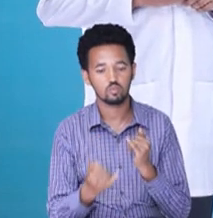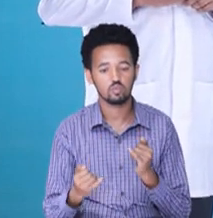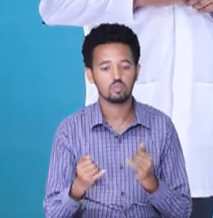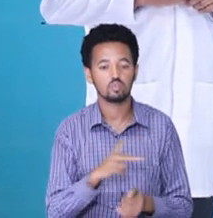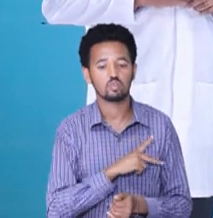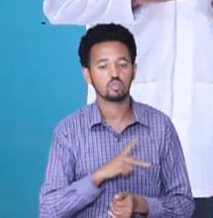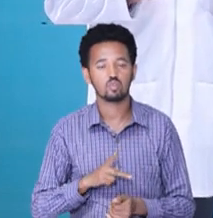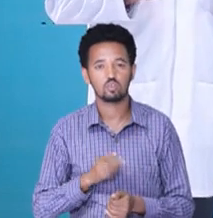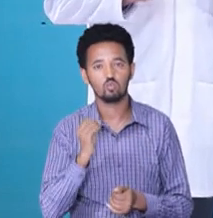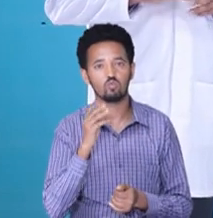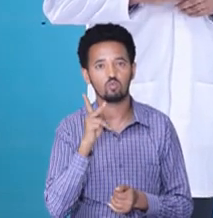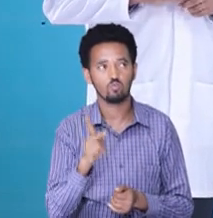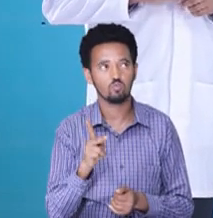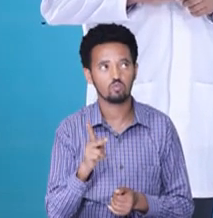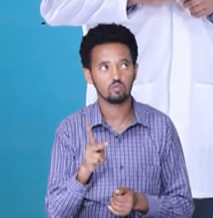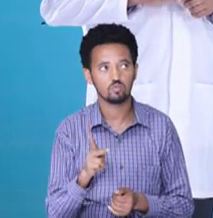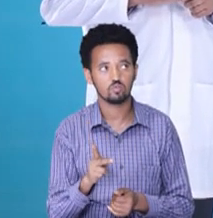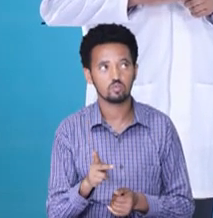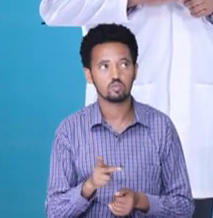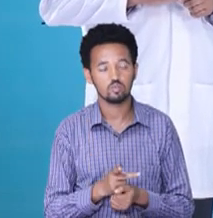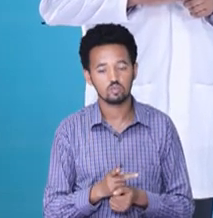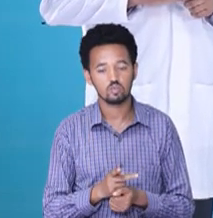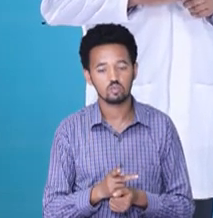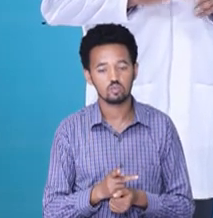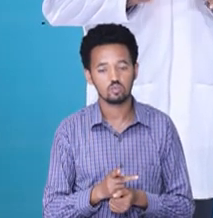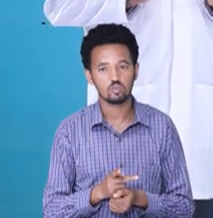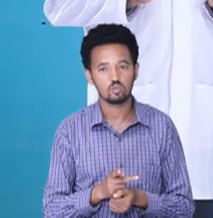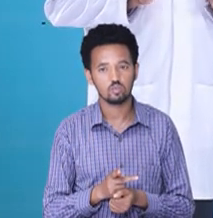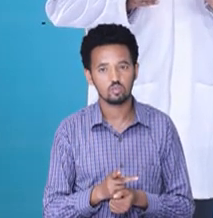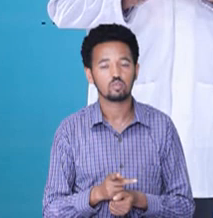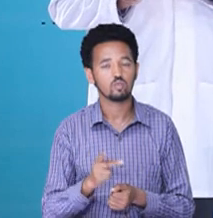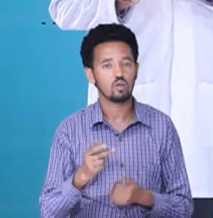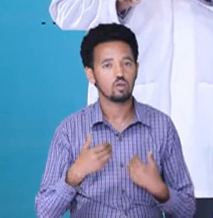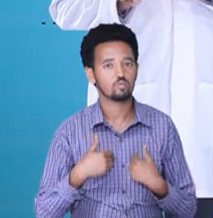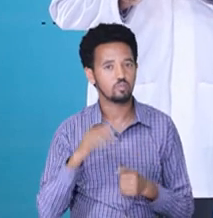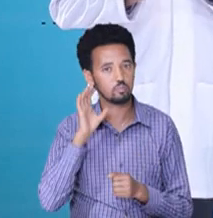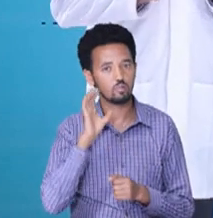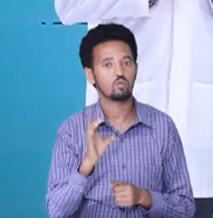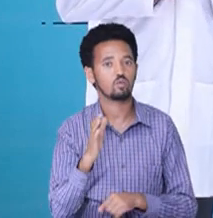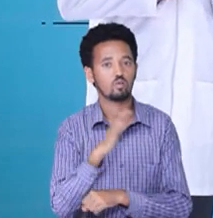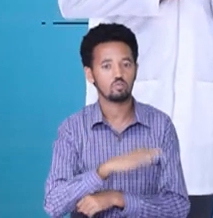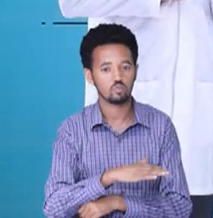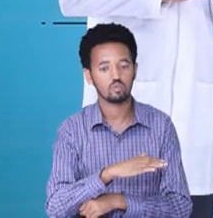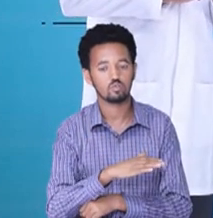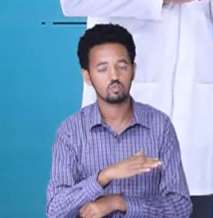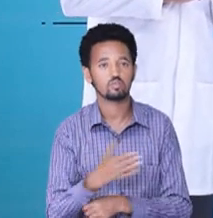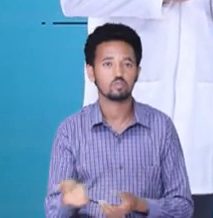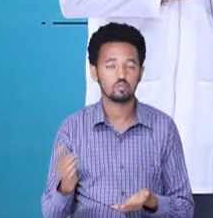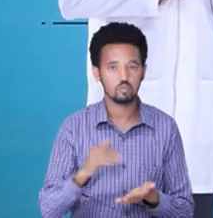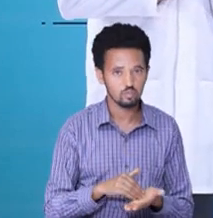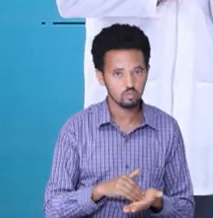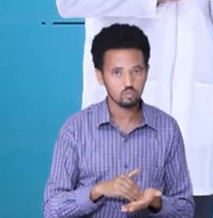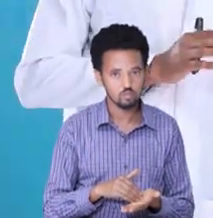the king of French, Louis XVI, was overthrown from the power. After overthrow of the